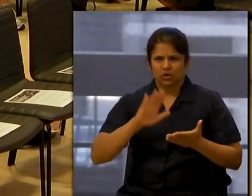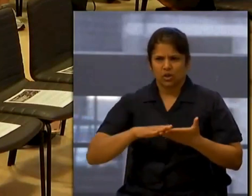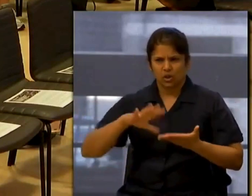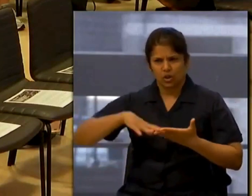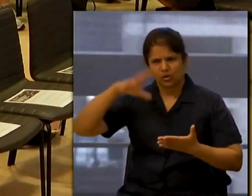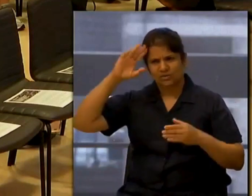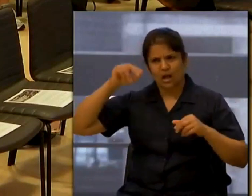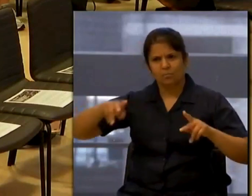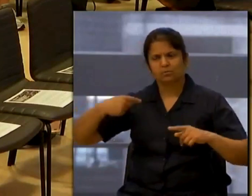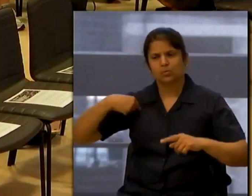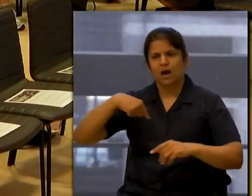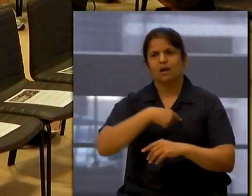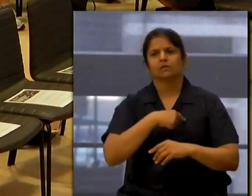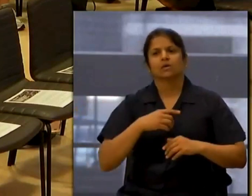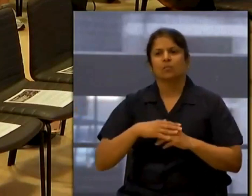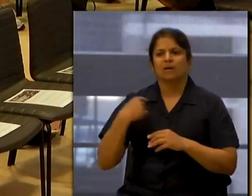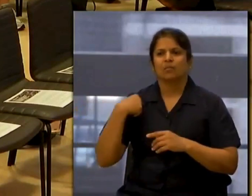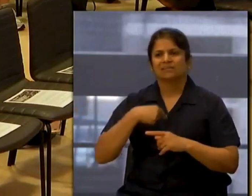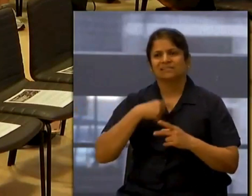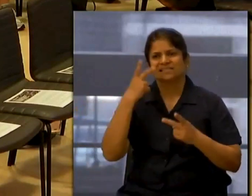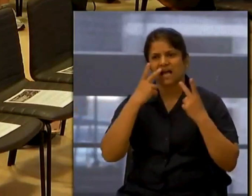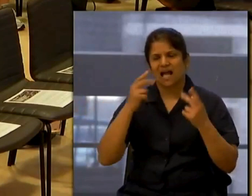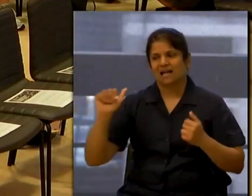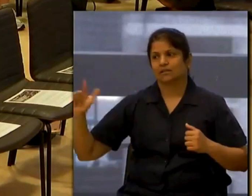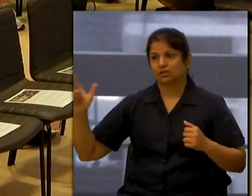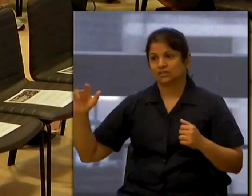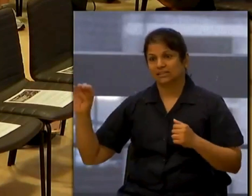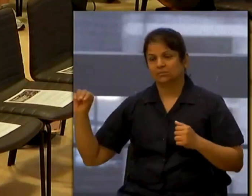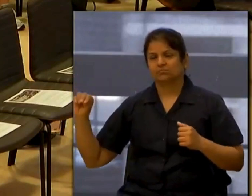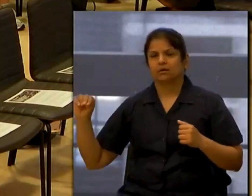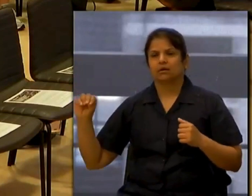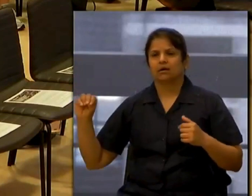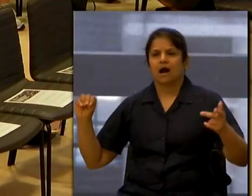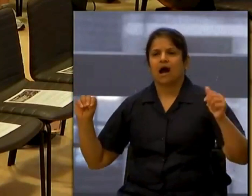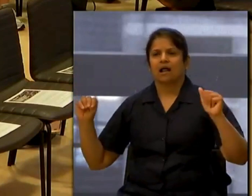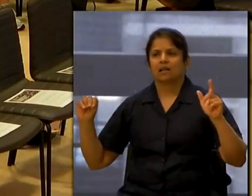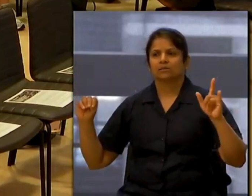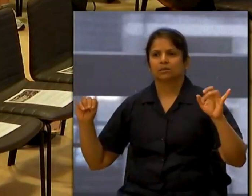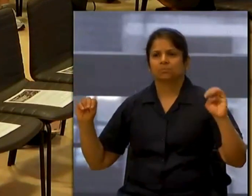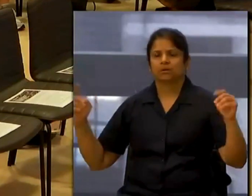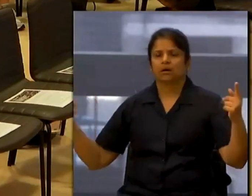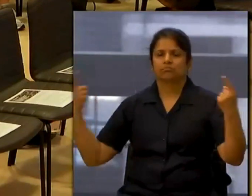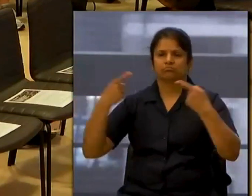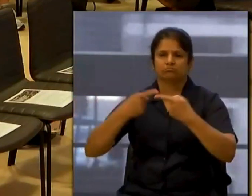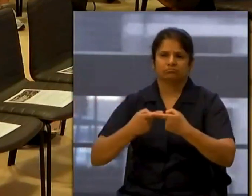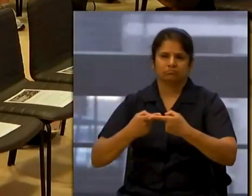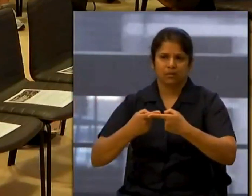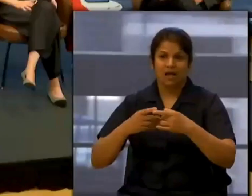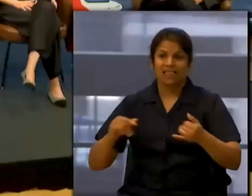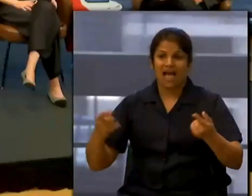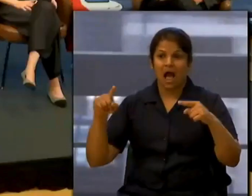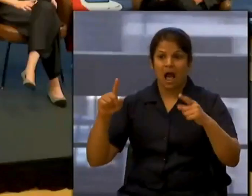of ageism and ableism, both here and abroad.